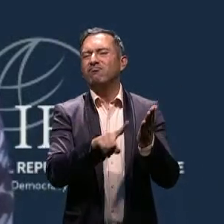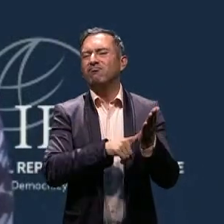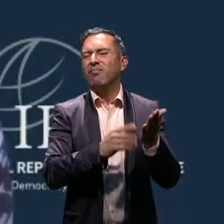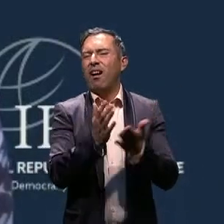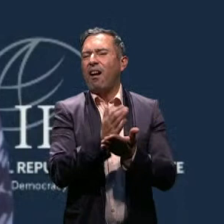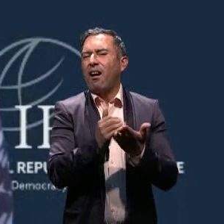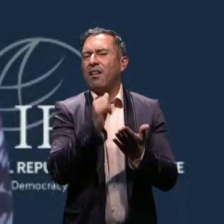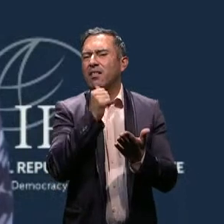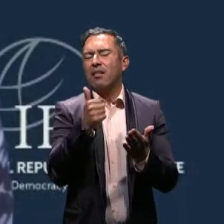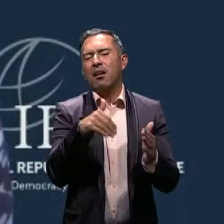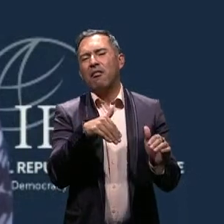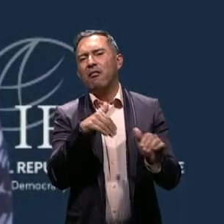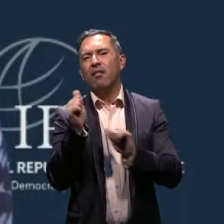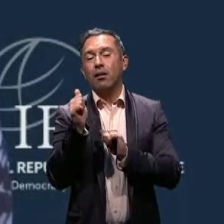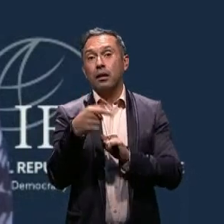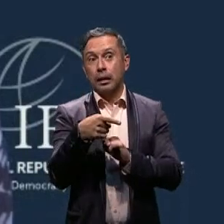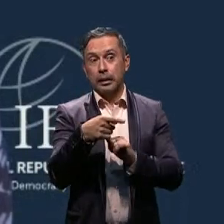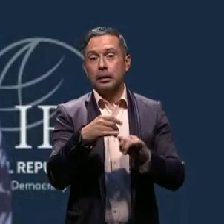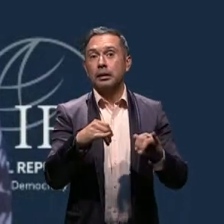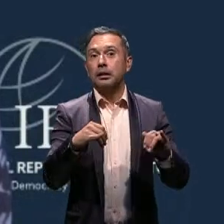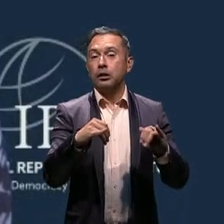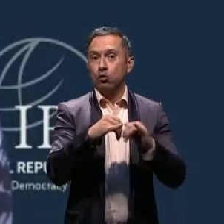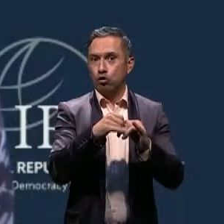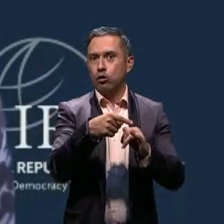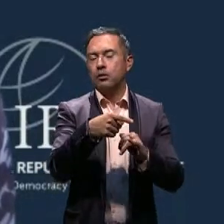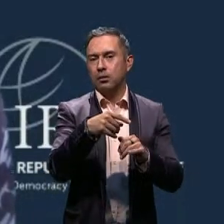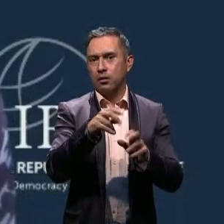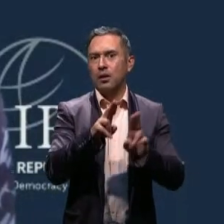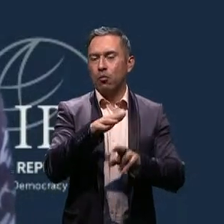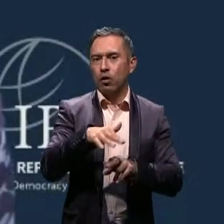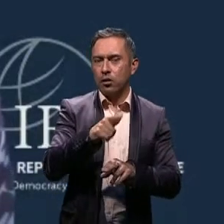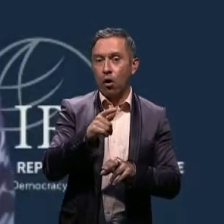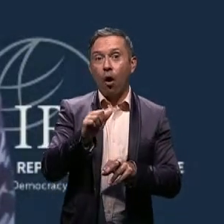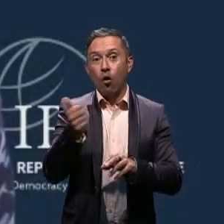So this gives an open